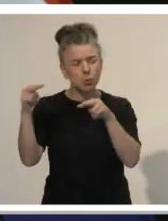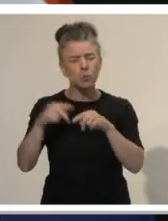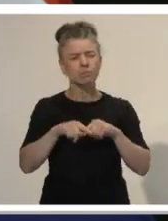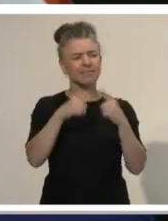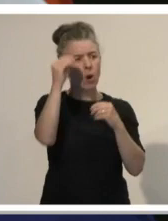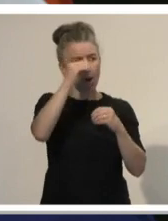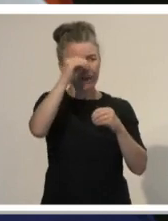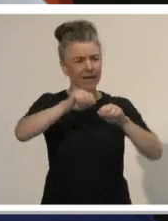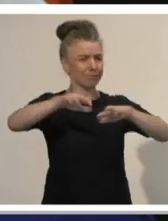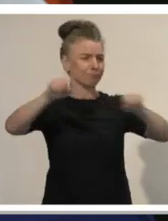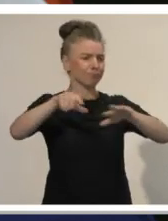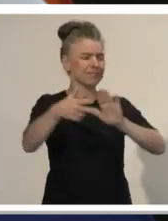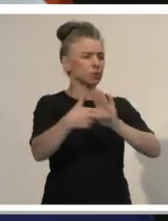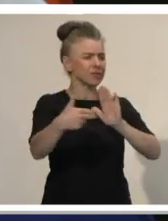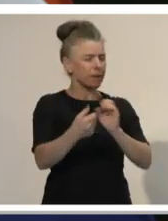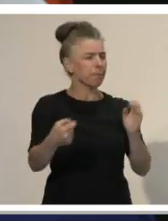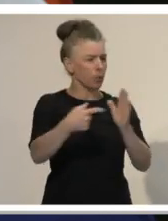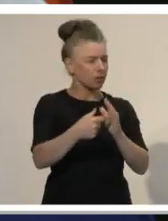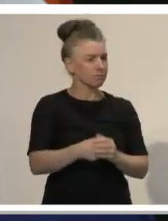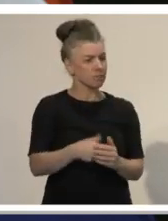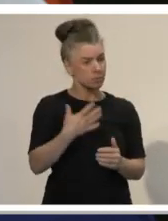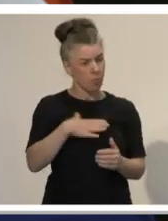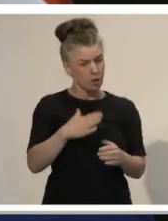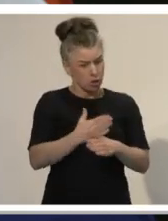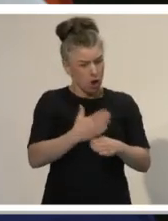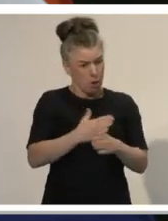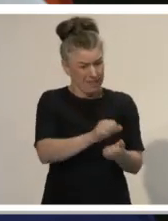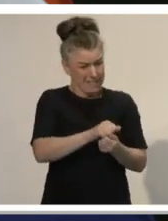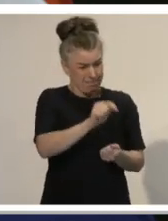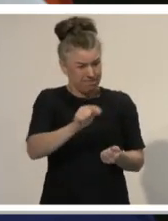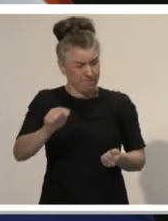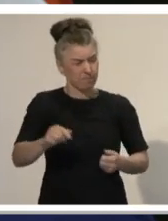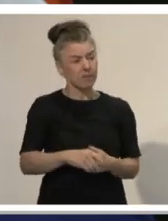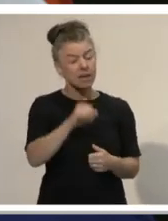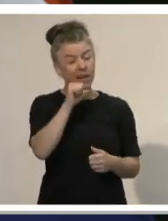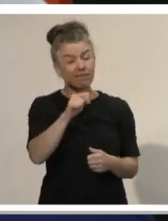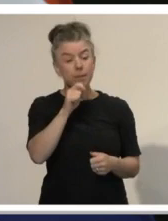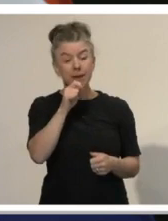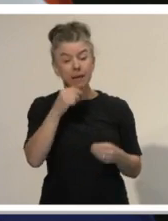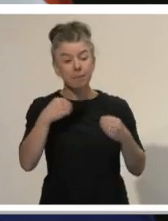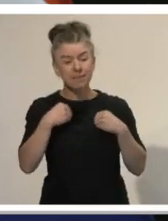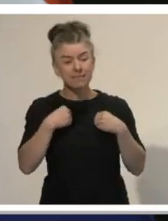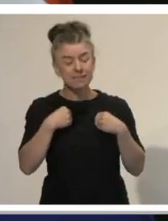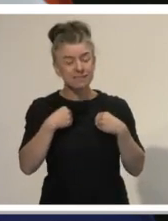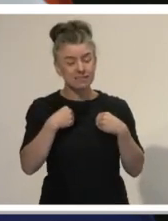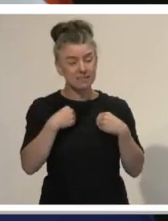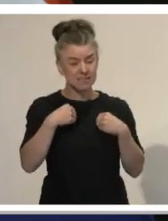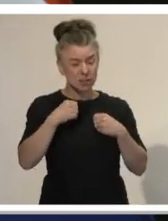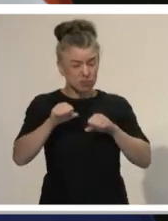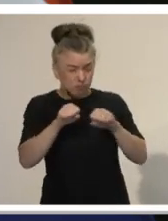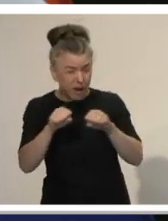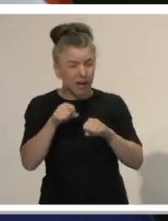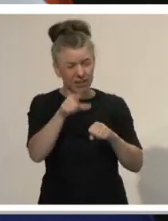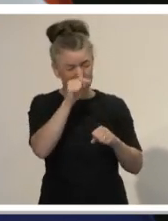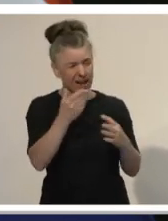possible. As well as this media support package, most media entities, if they are able to, have accessed initiatives like